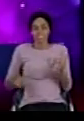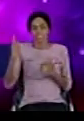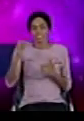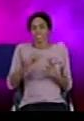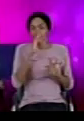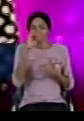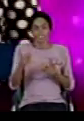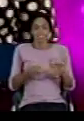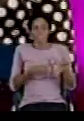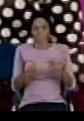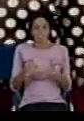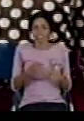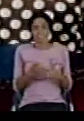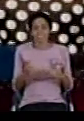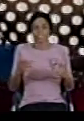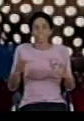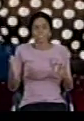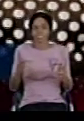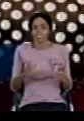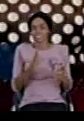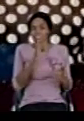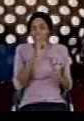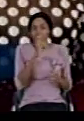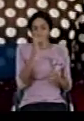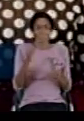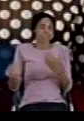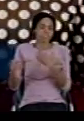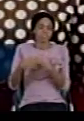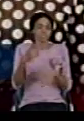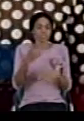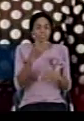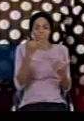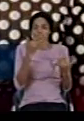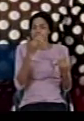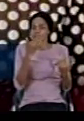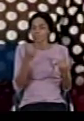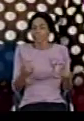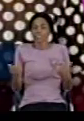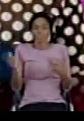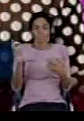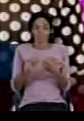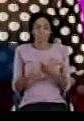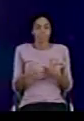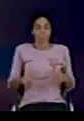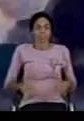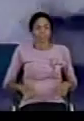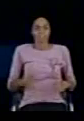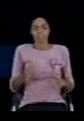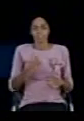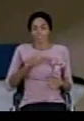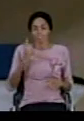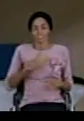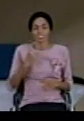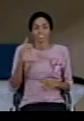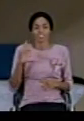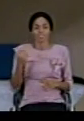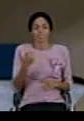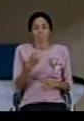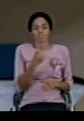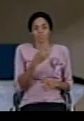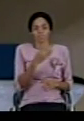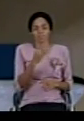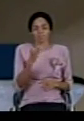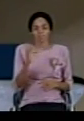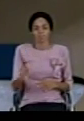doing great things indeed. We return you now to Lagos Live. Thank